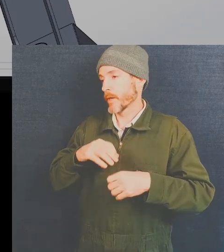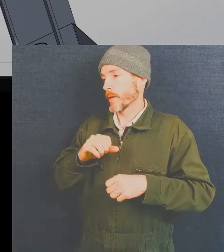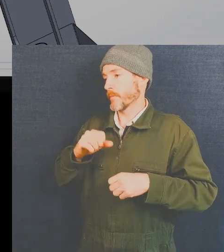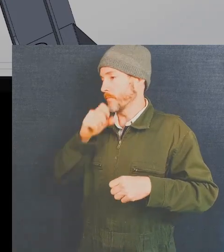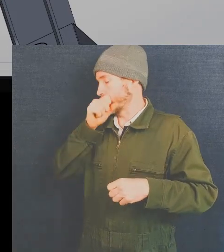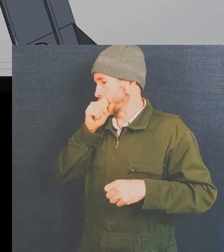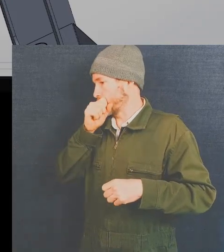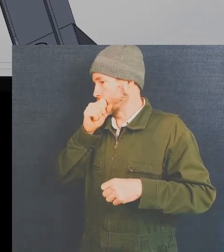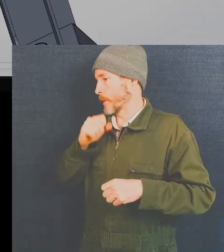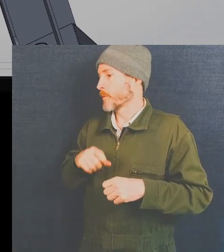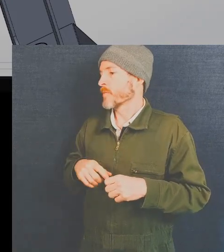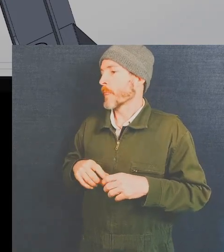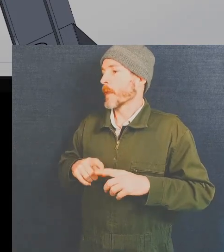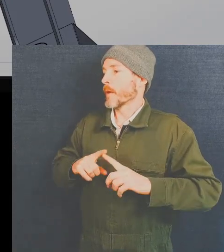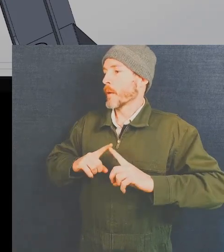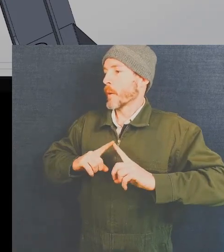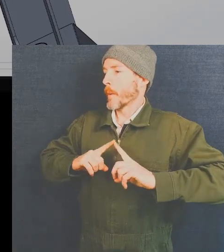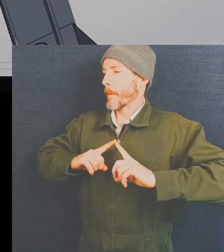together.